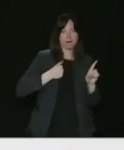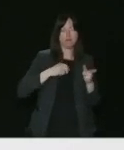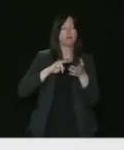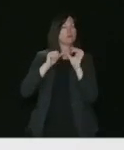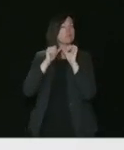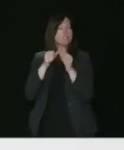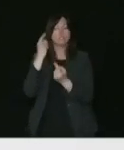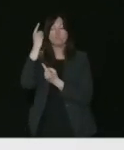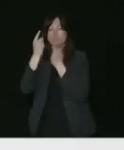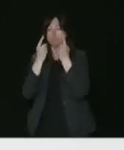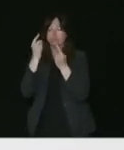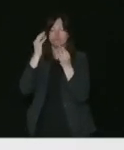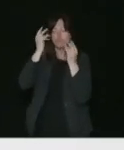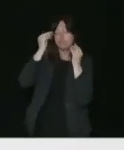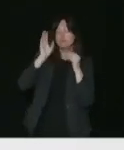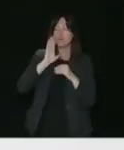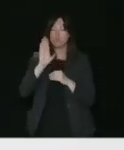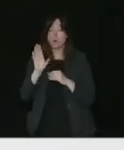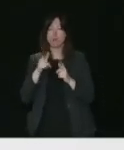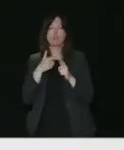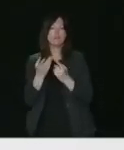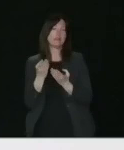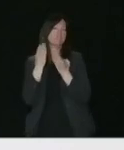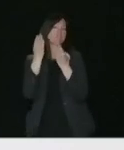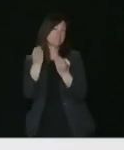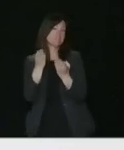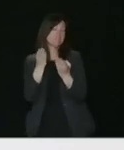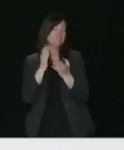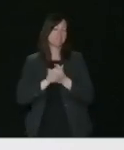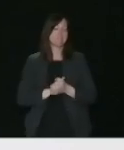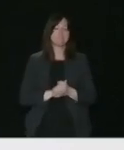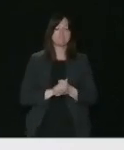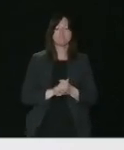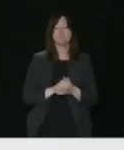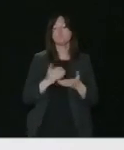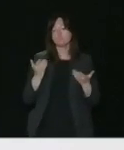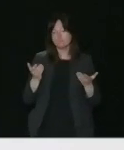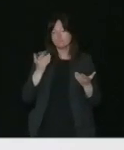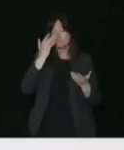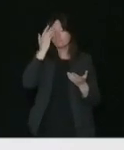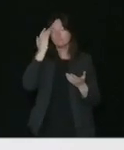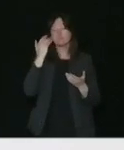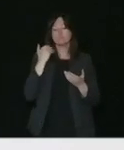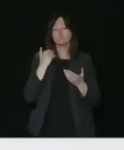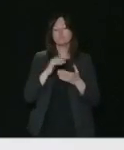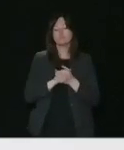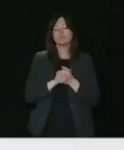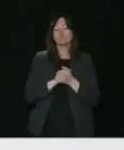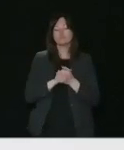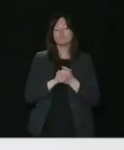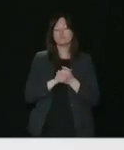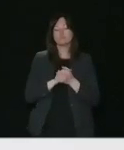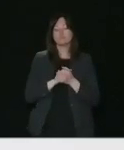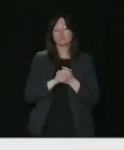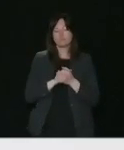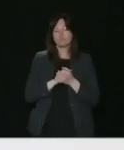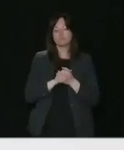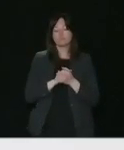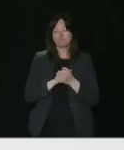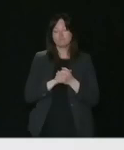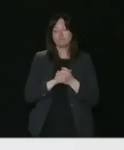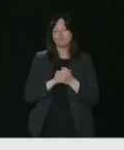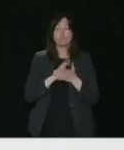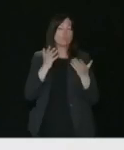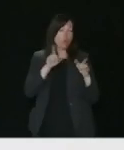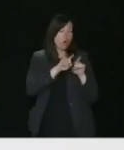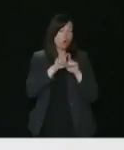deliberations and come forward with recommendations as appropriate. And then obviously following sort of the data coming from